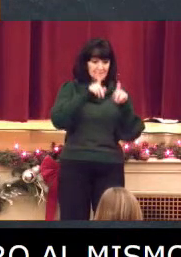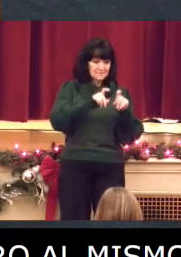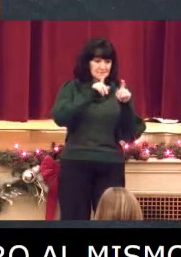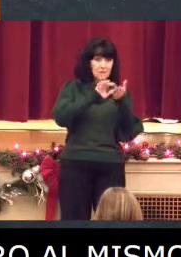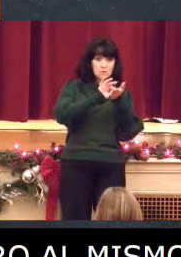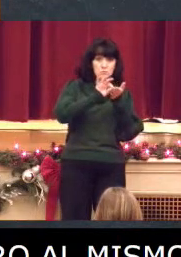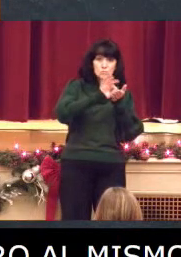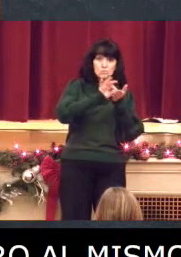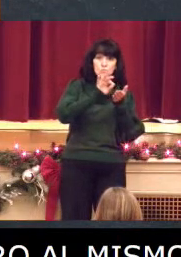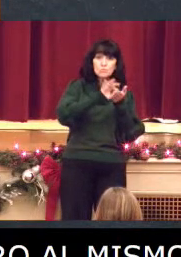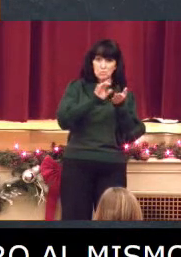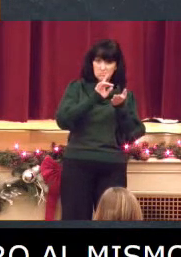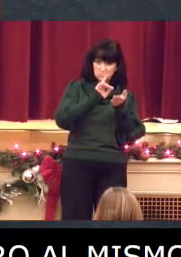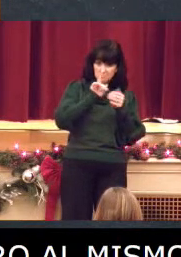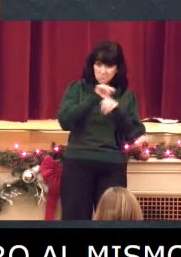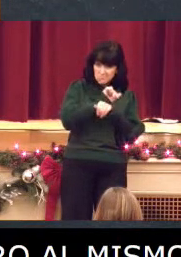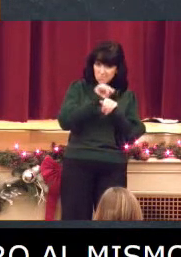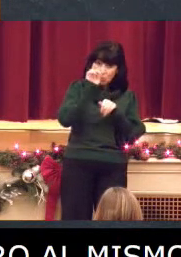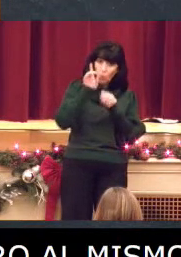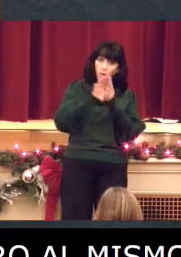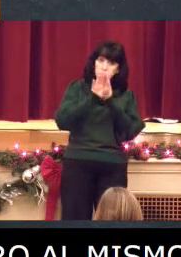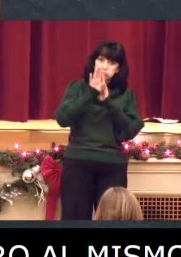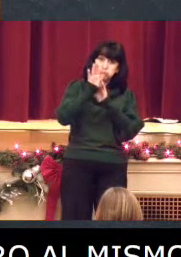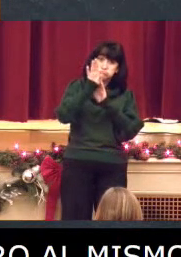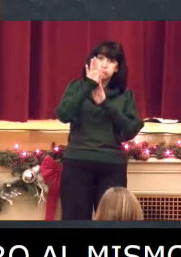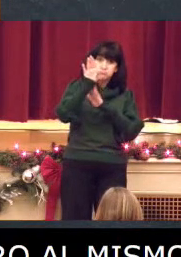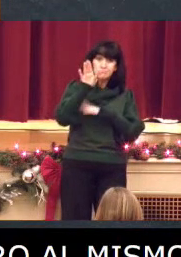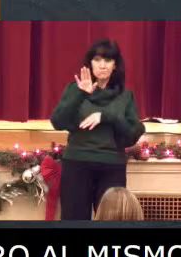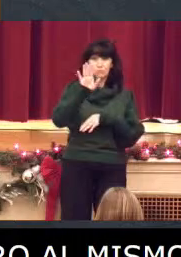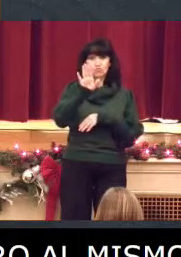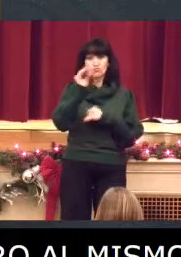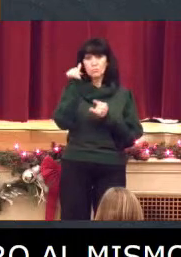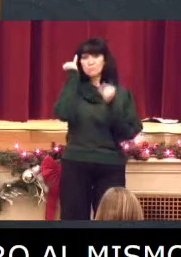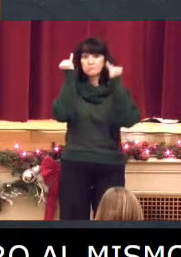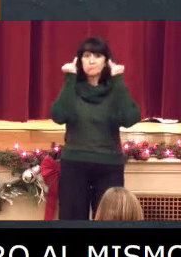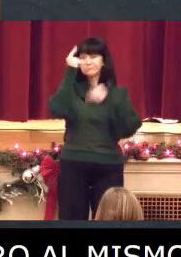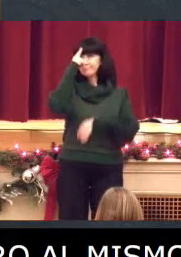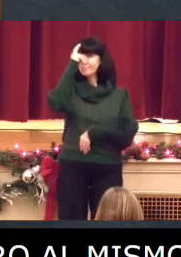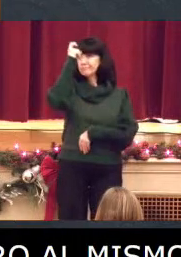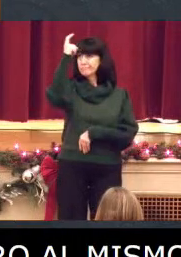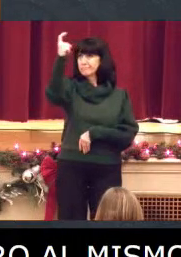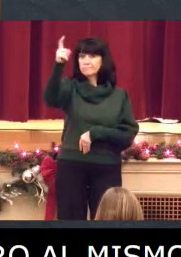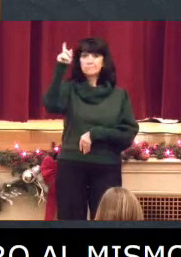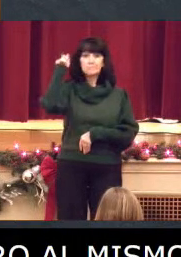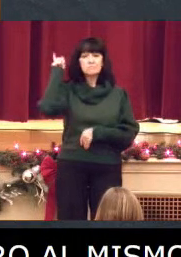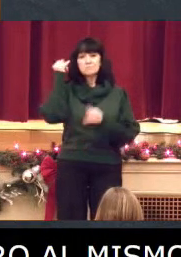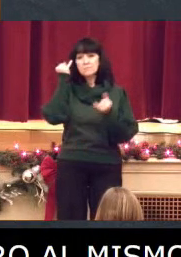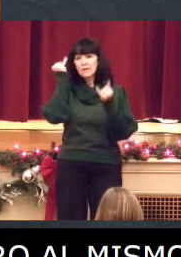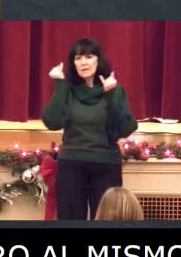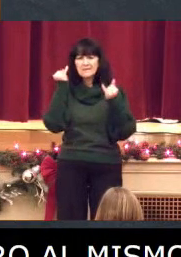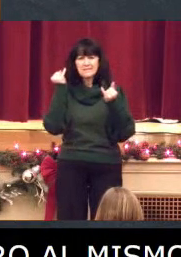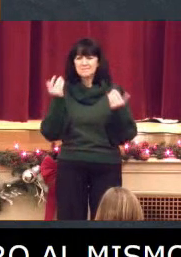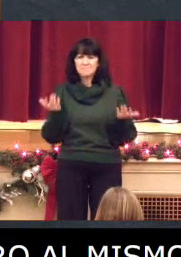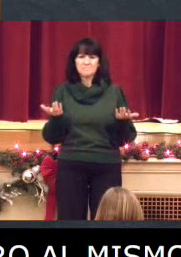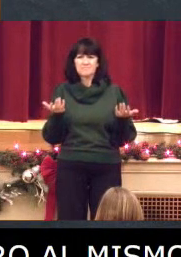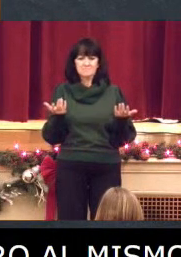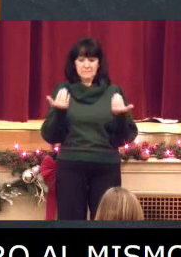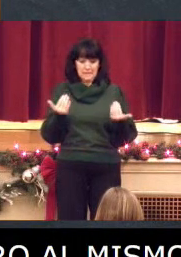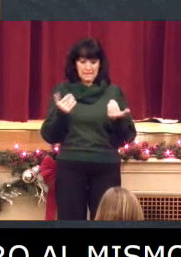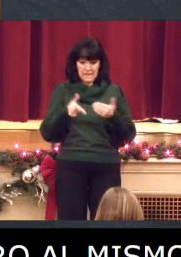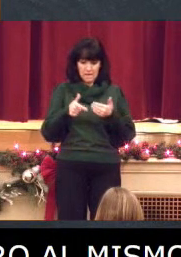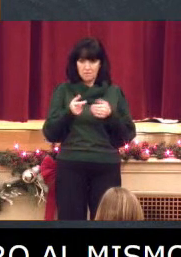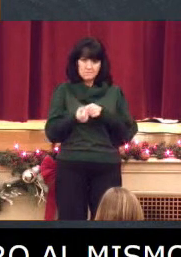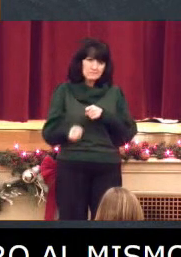of this program that you guys are going to take, which basically y'all into the next school year?